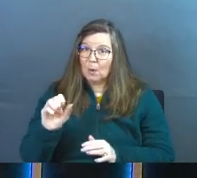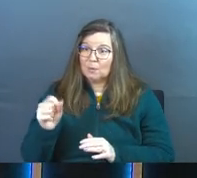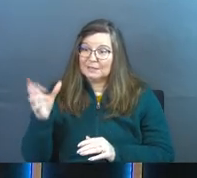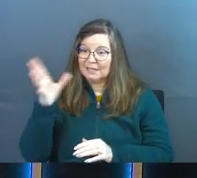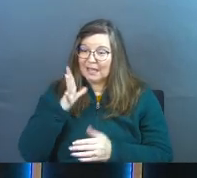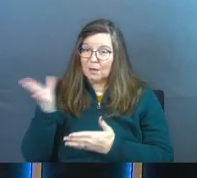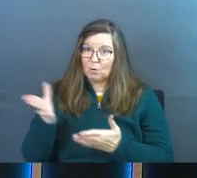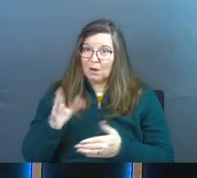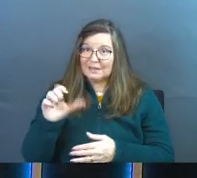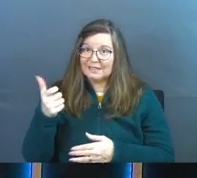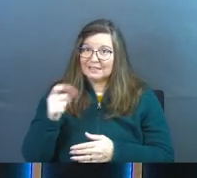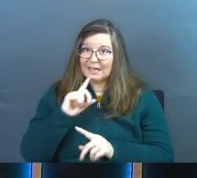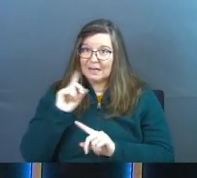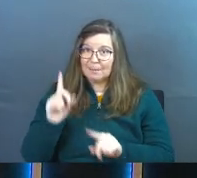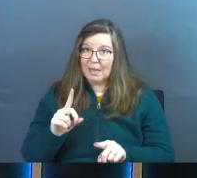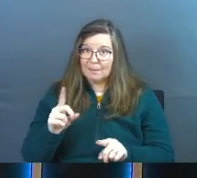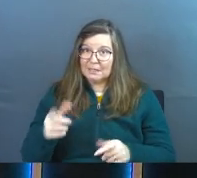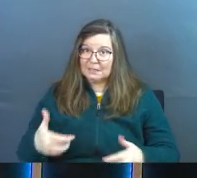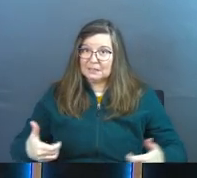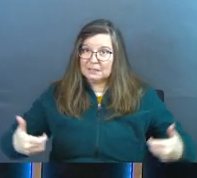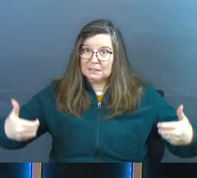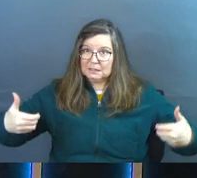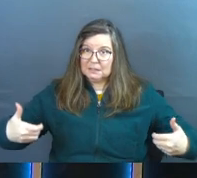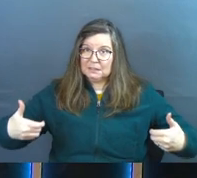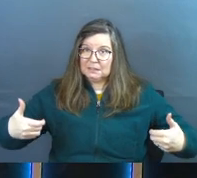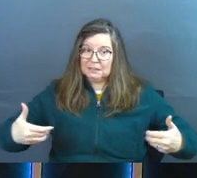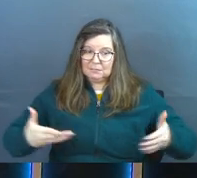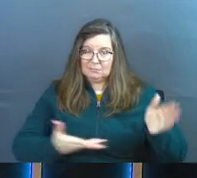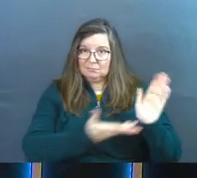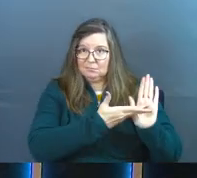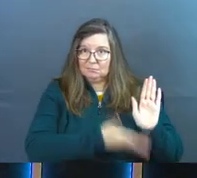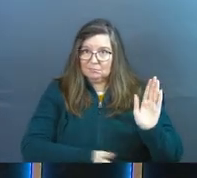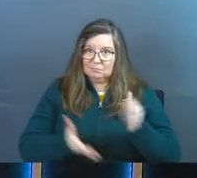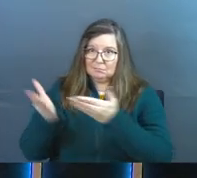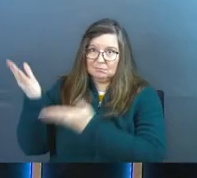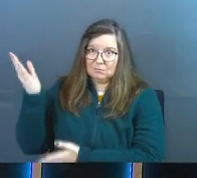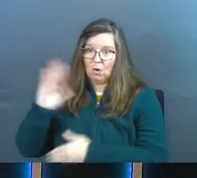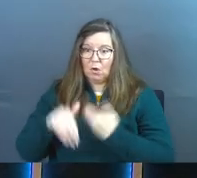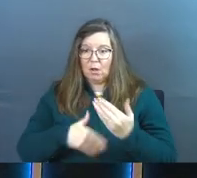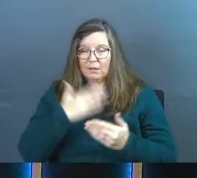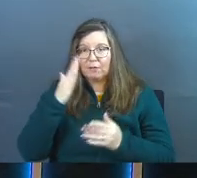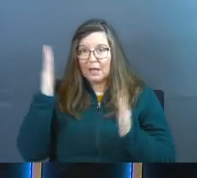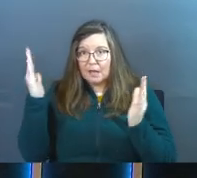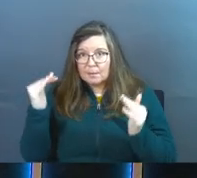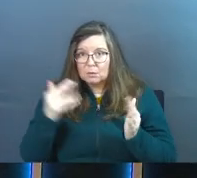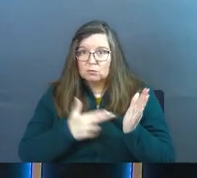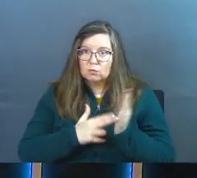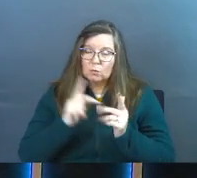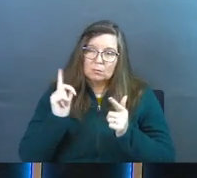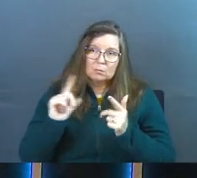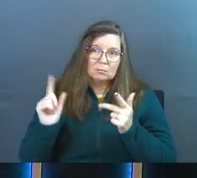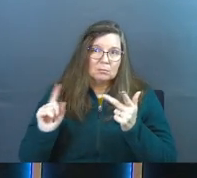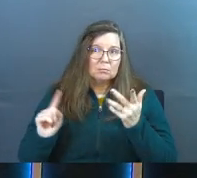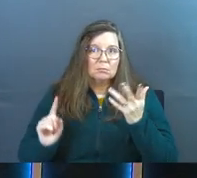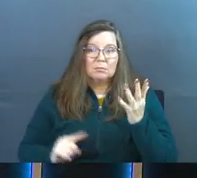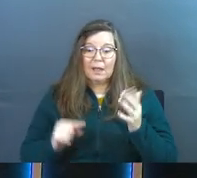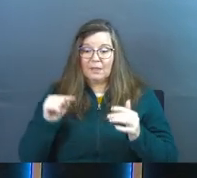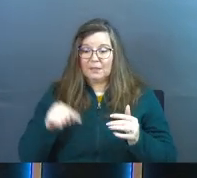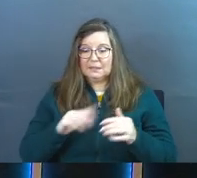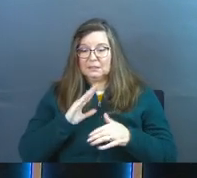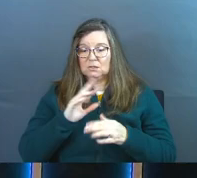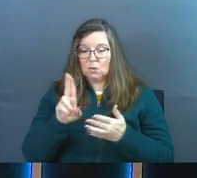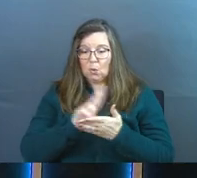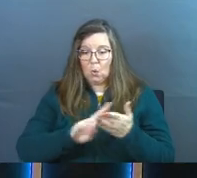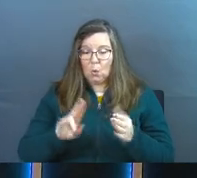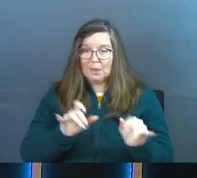guy who brought us the Ten Commandments, right? He's the guy who brought us all of God's expectations, all of God's truth, all of God's laws, and says, this is